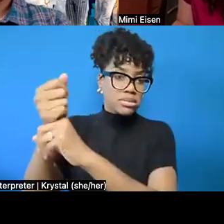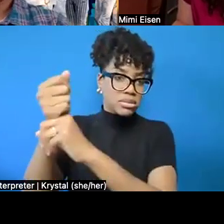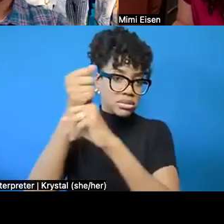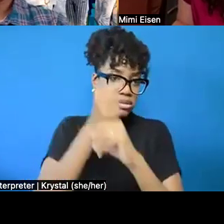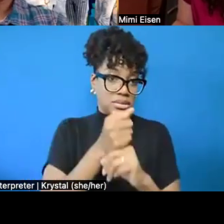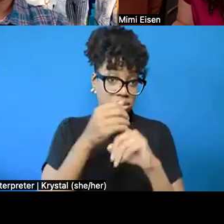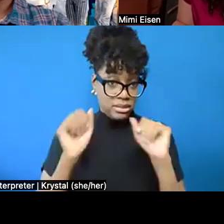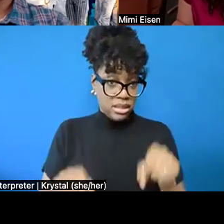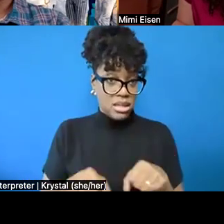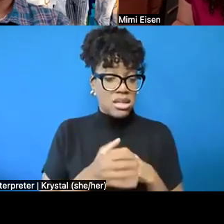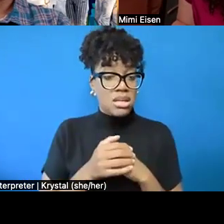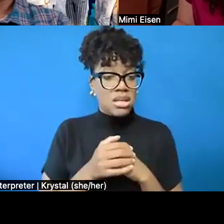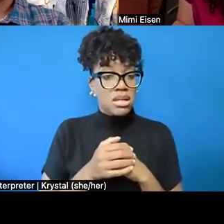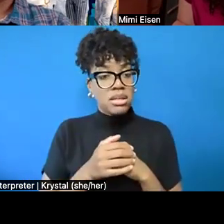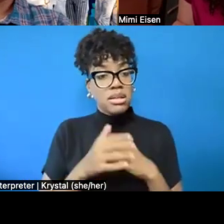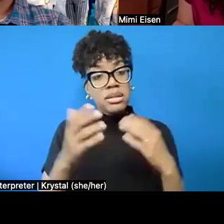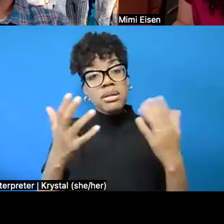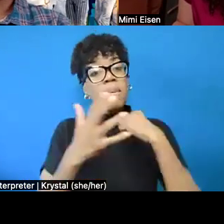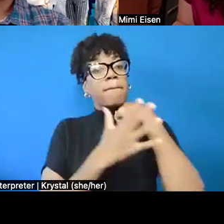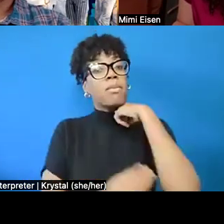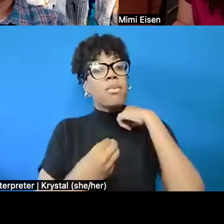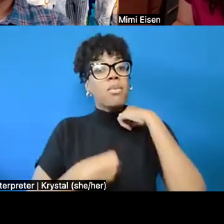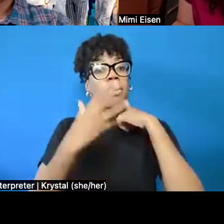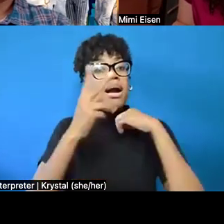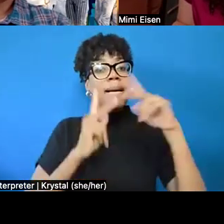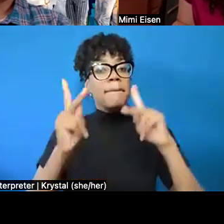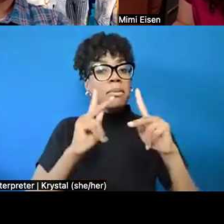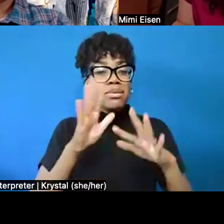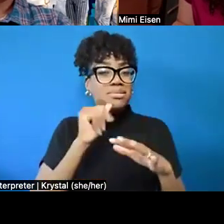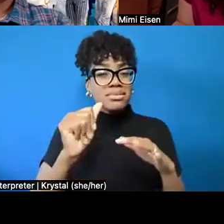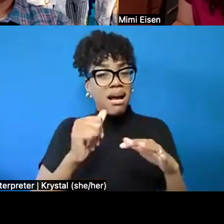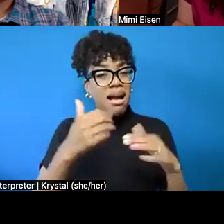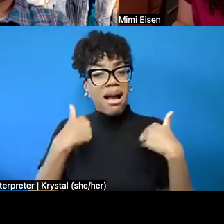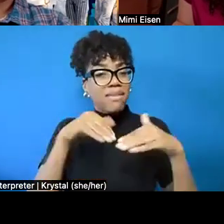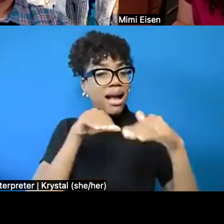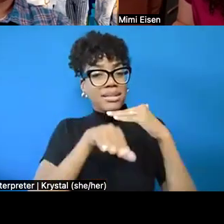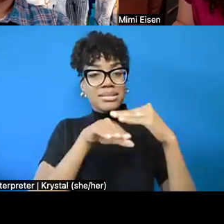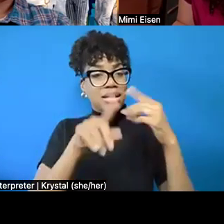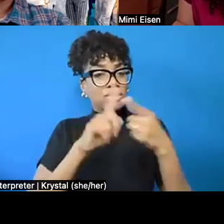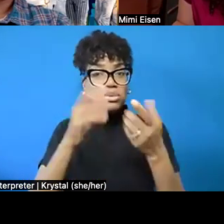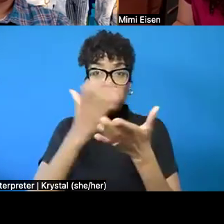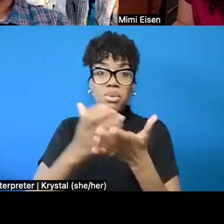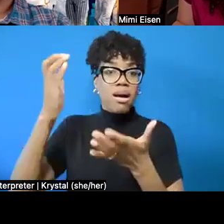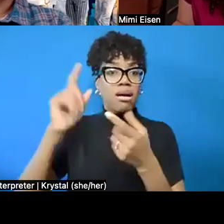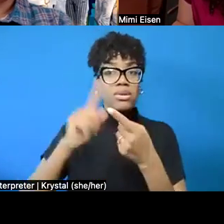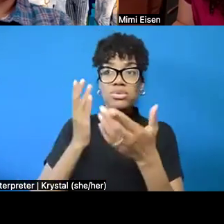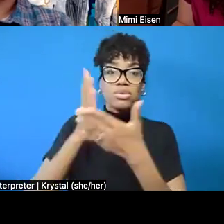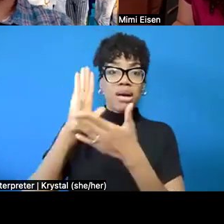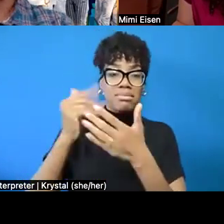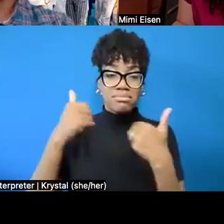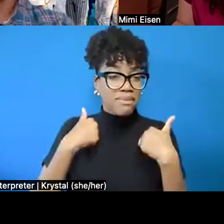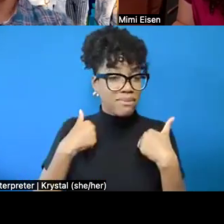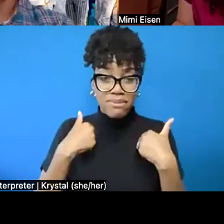access to the franchise, right? And even after it was amended, it still didn't guarantee many of the things we need to live